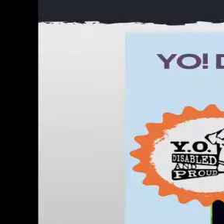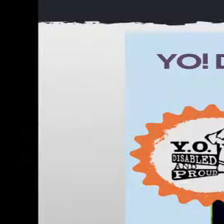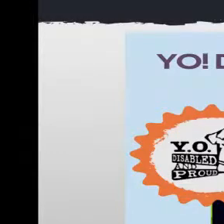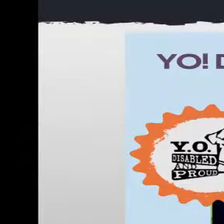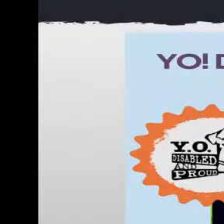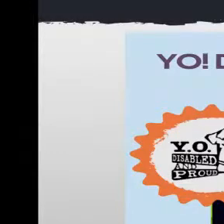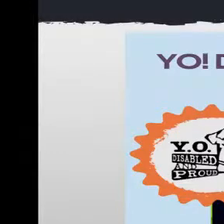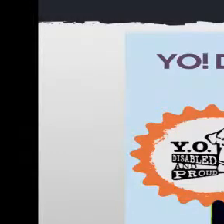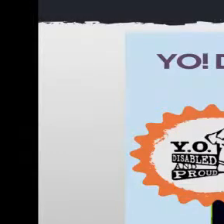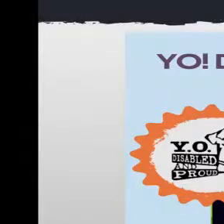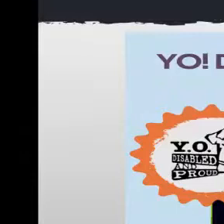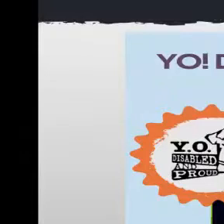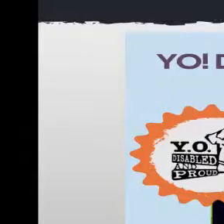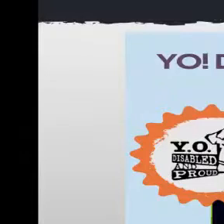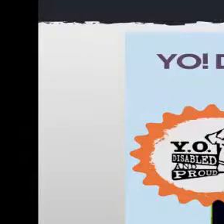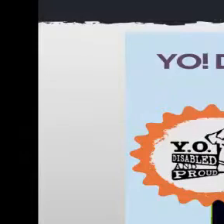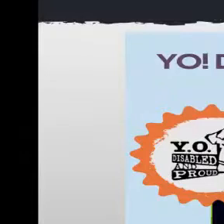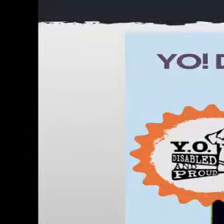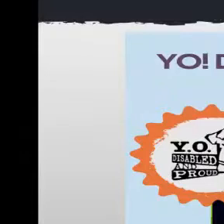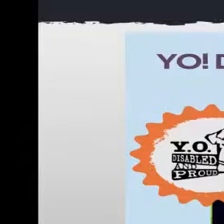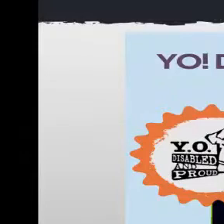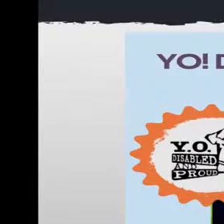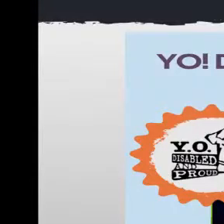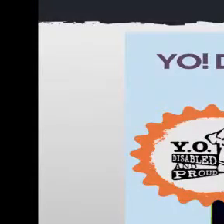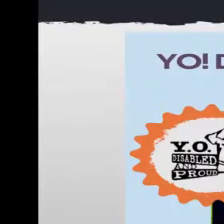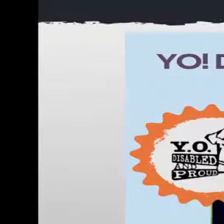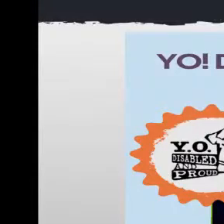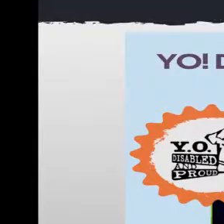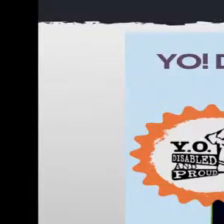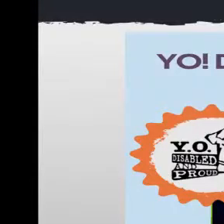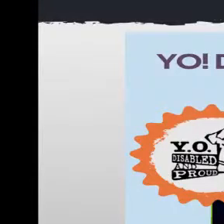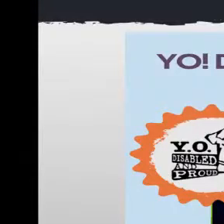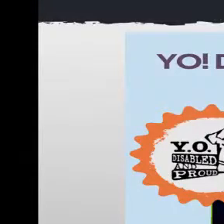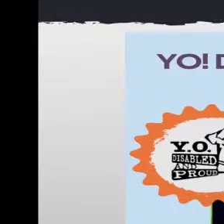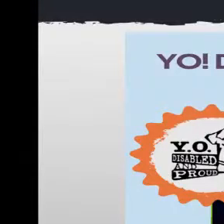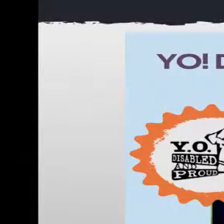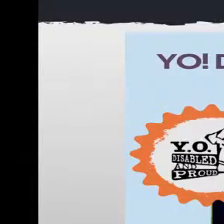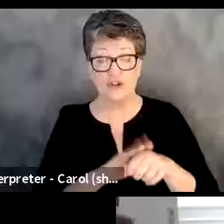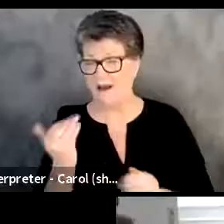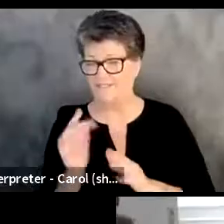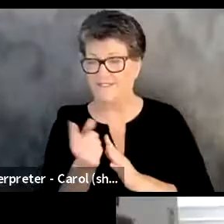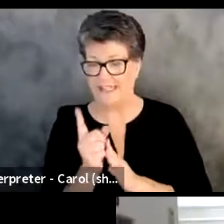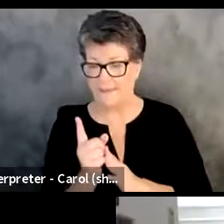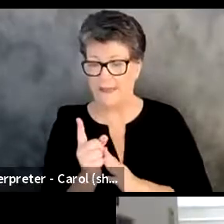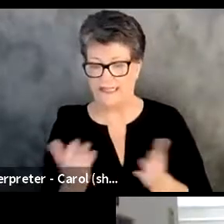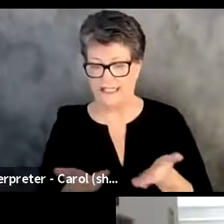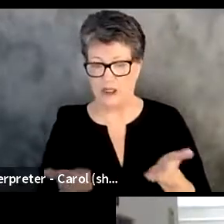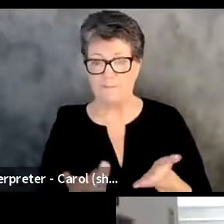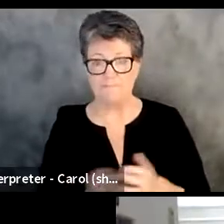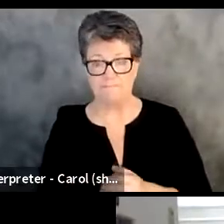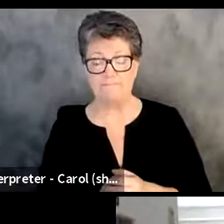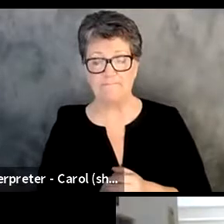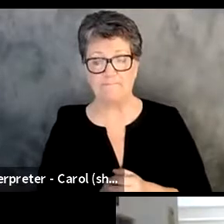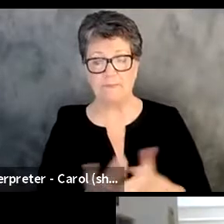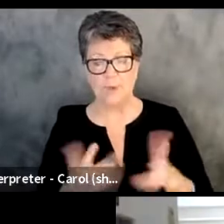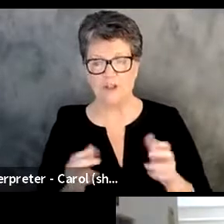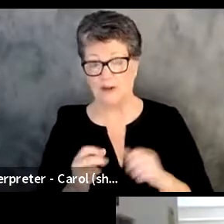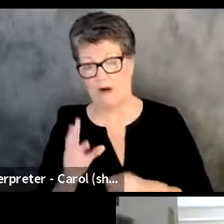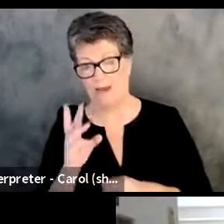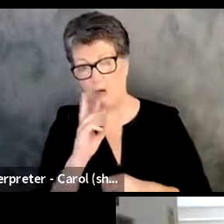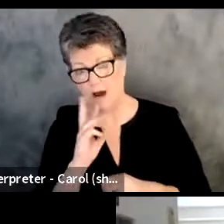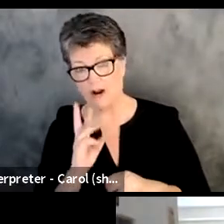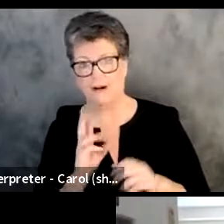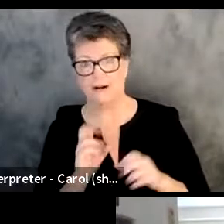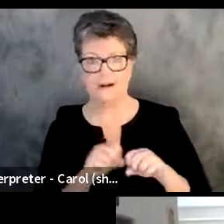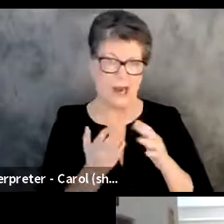amazingness that's just went on here. And that will be starting in about 15 minutes here once we all get water and a